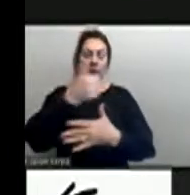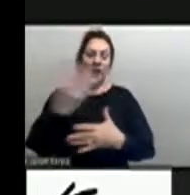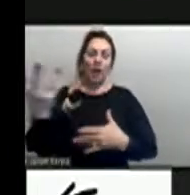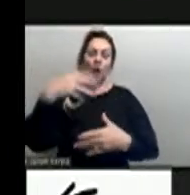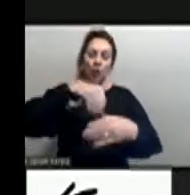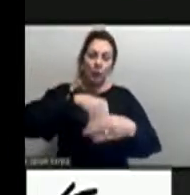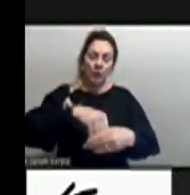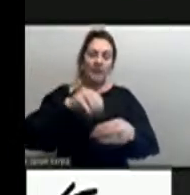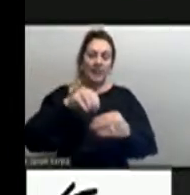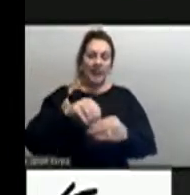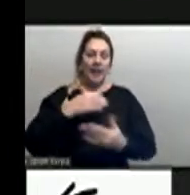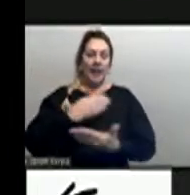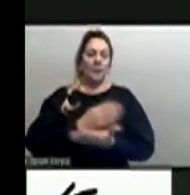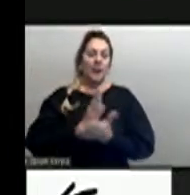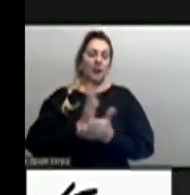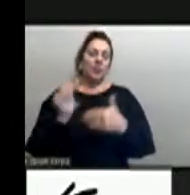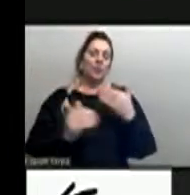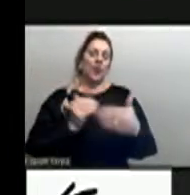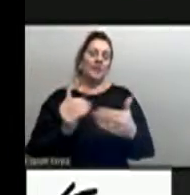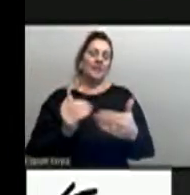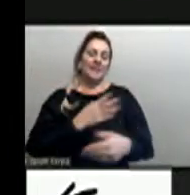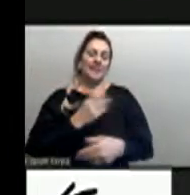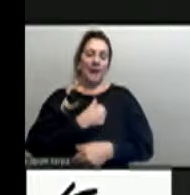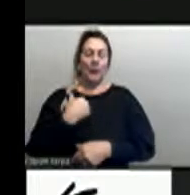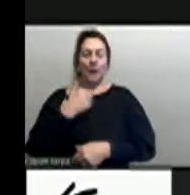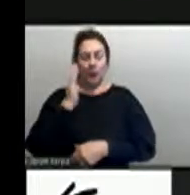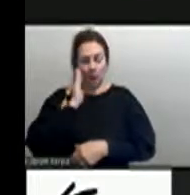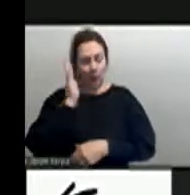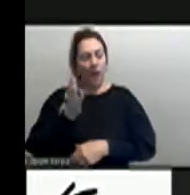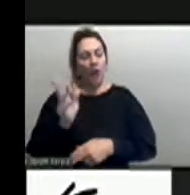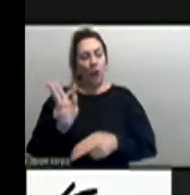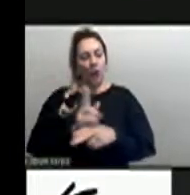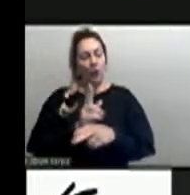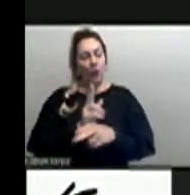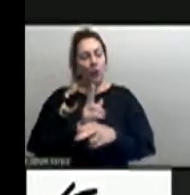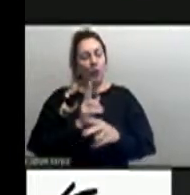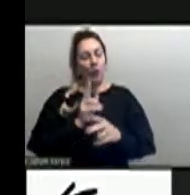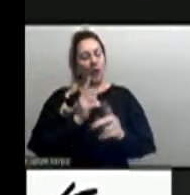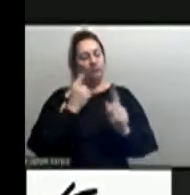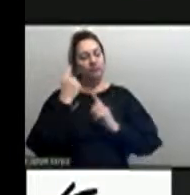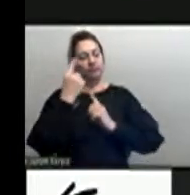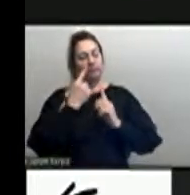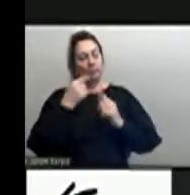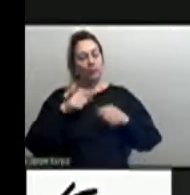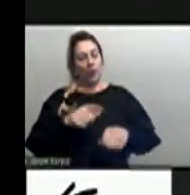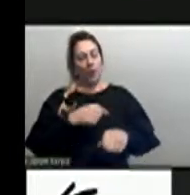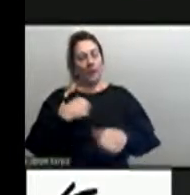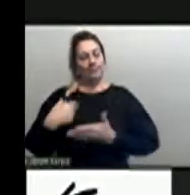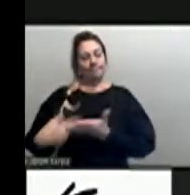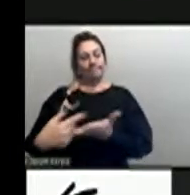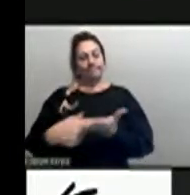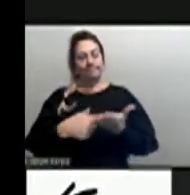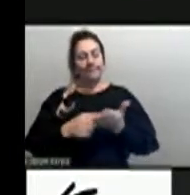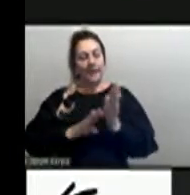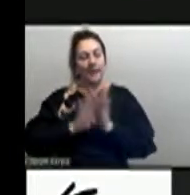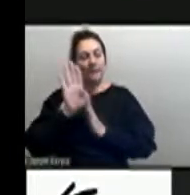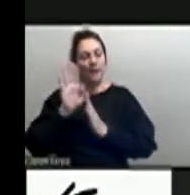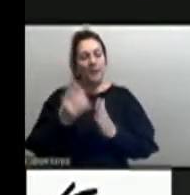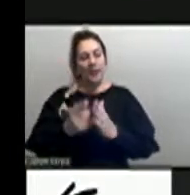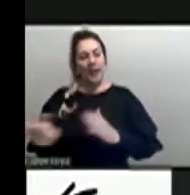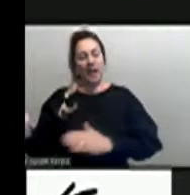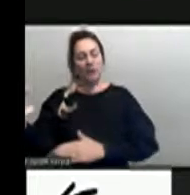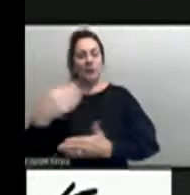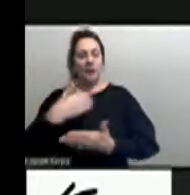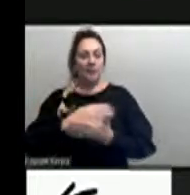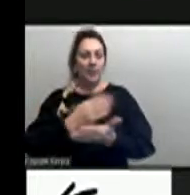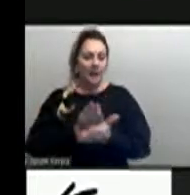process have been noted, and we will use them and consider them as we deliberate and develop next year's budget. With that